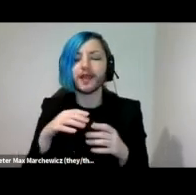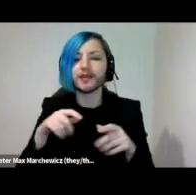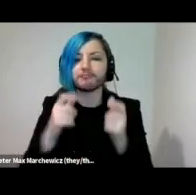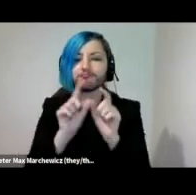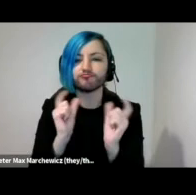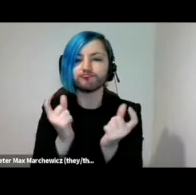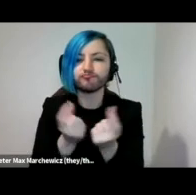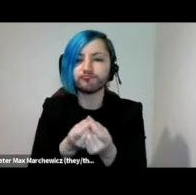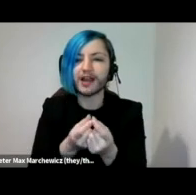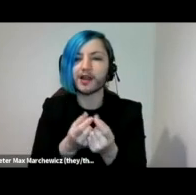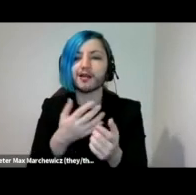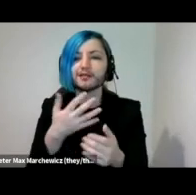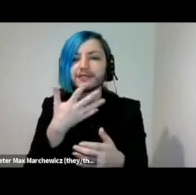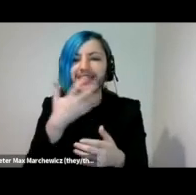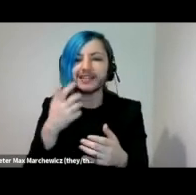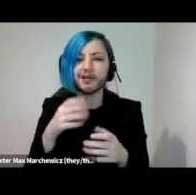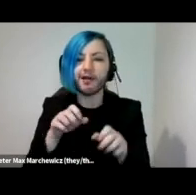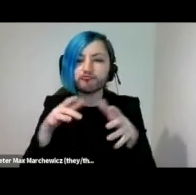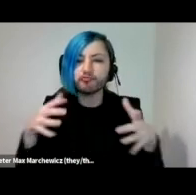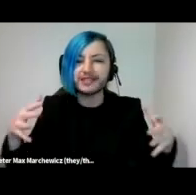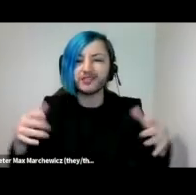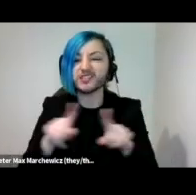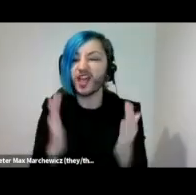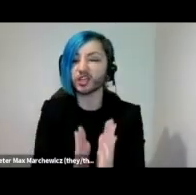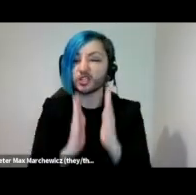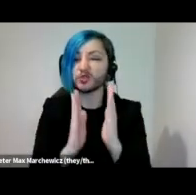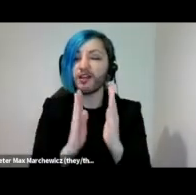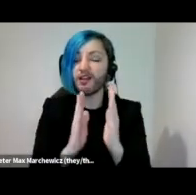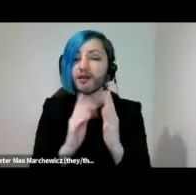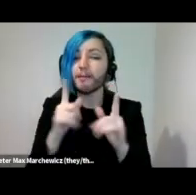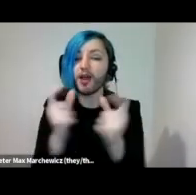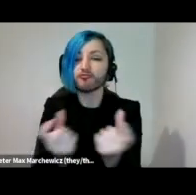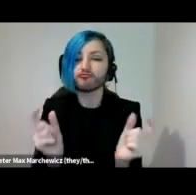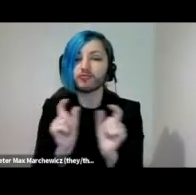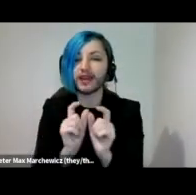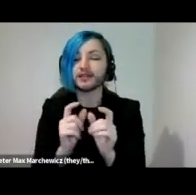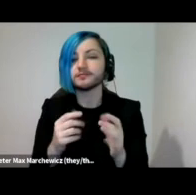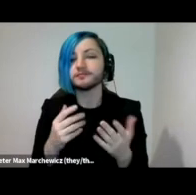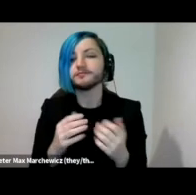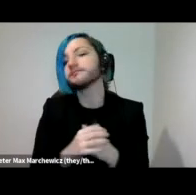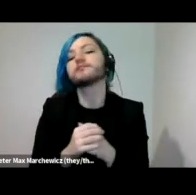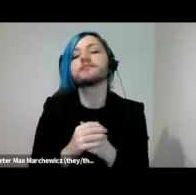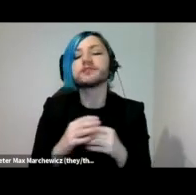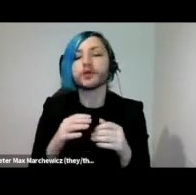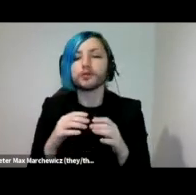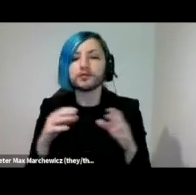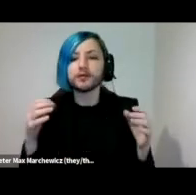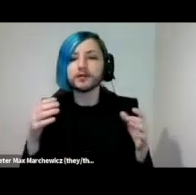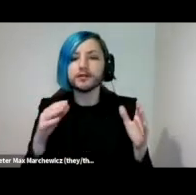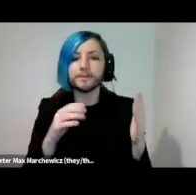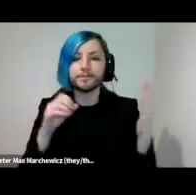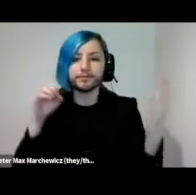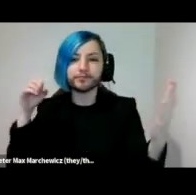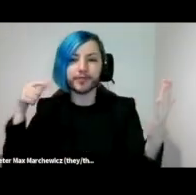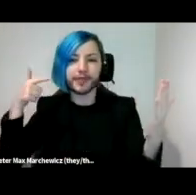big toaster in a ring, applying heat in such a way as to undo the deformation caused